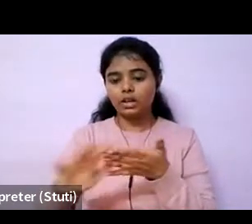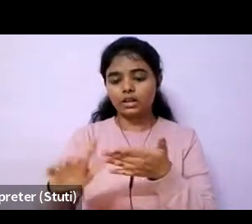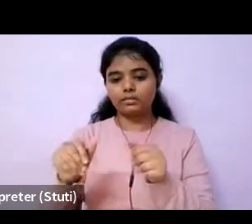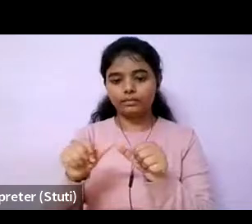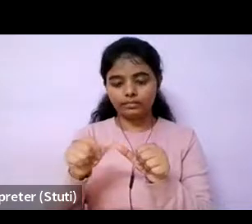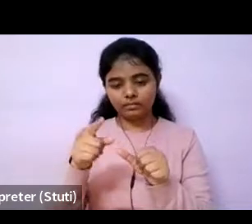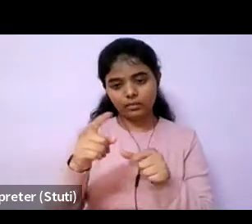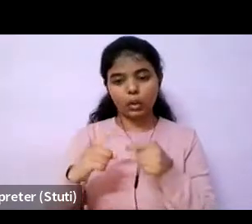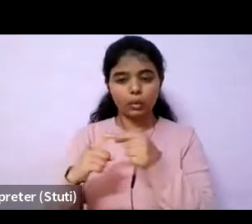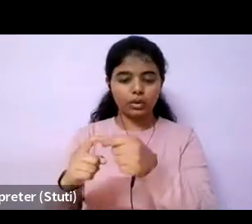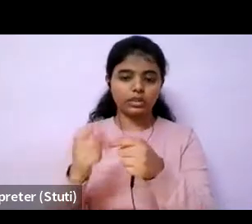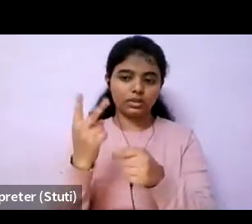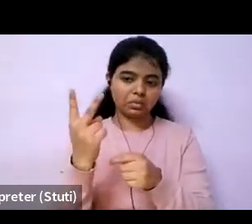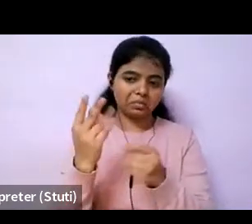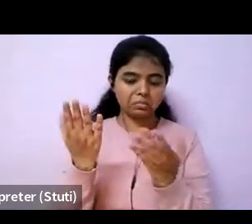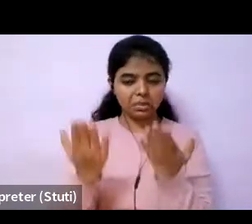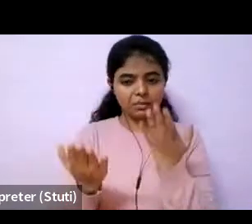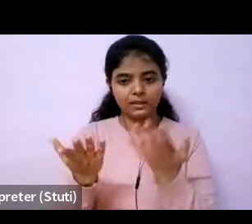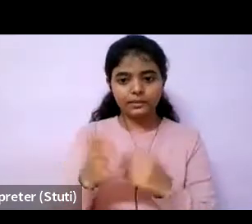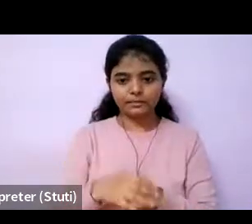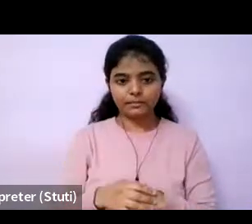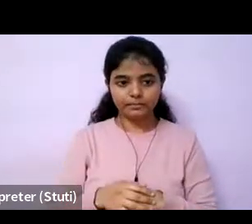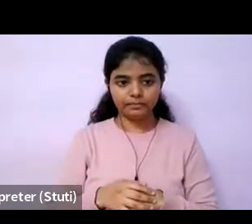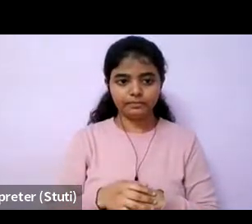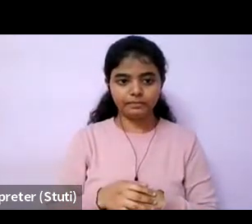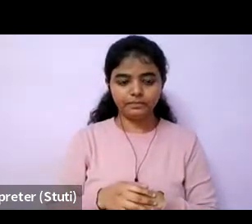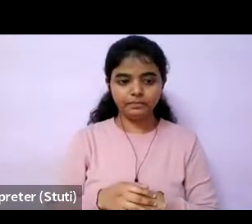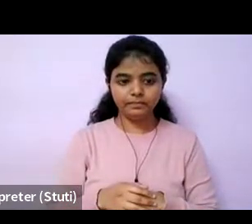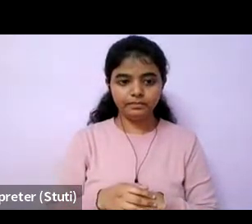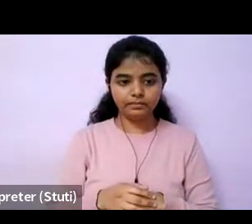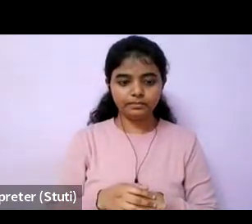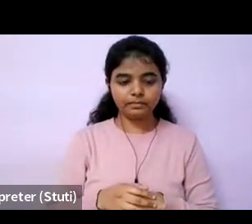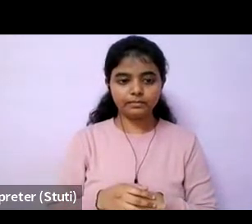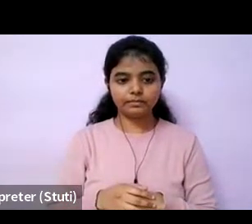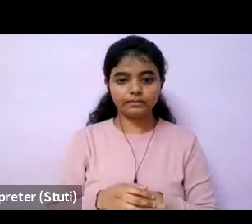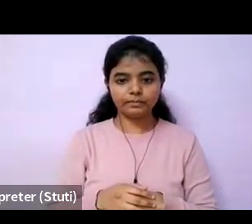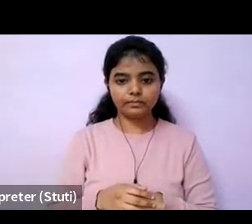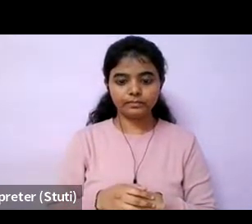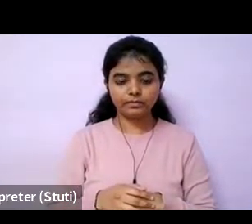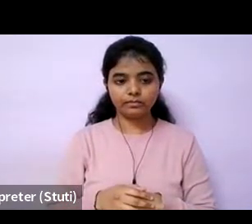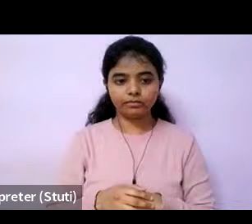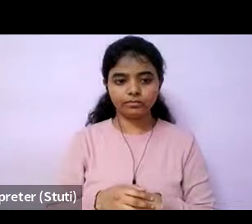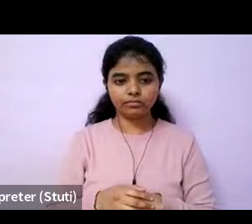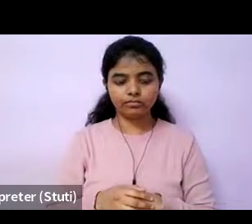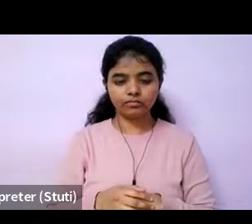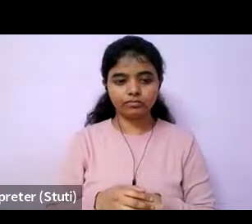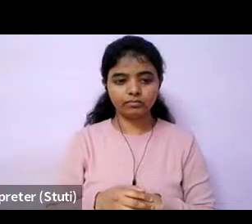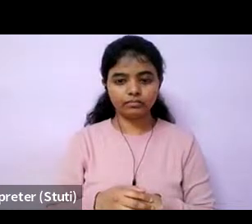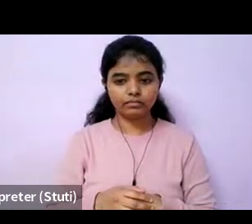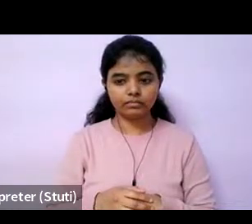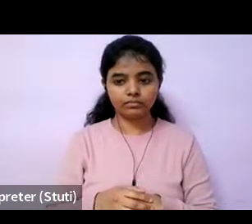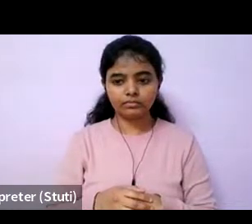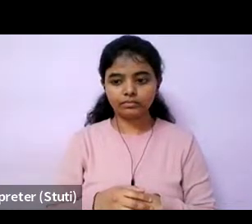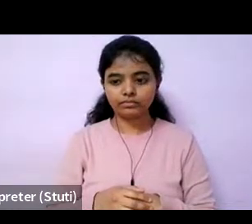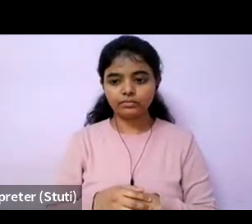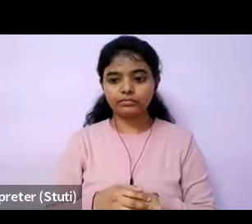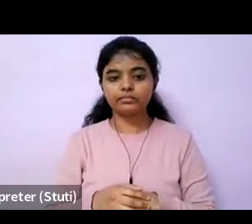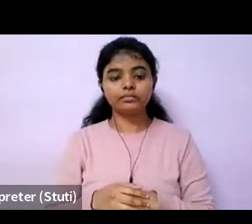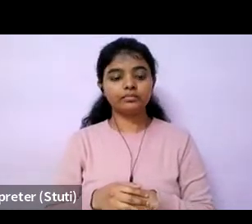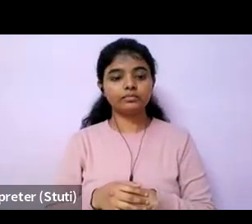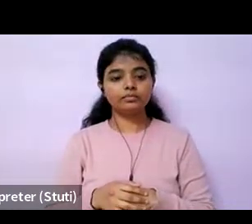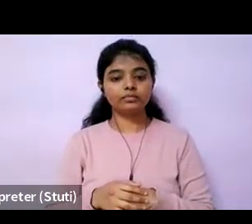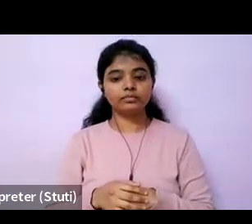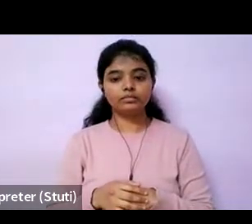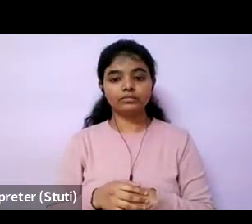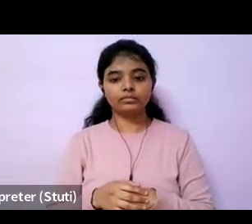I'll just read that out. Yeah, art brut is another term. Yeah, art brut is another term scholars use. Yes,